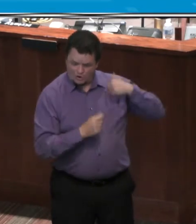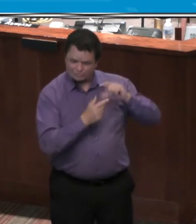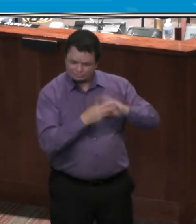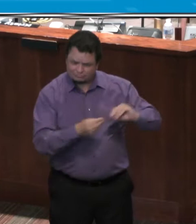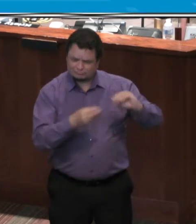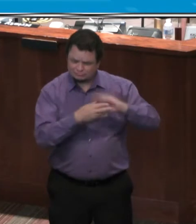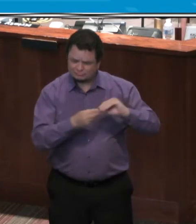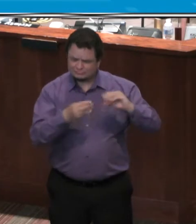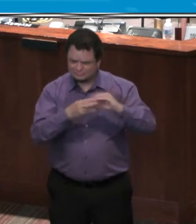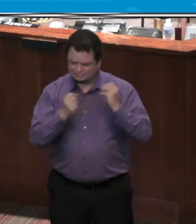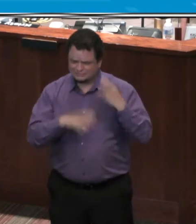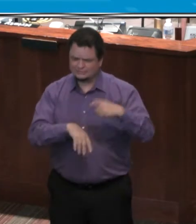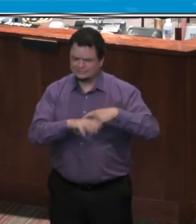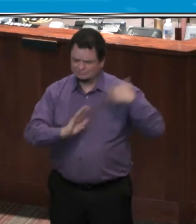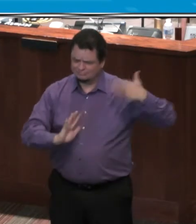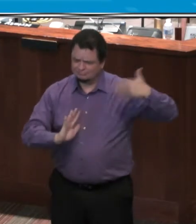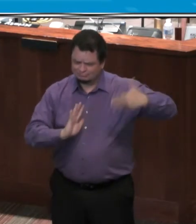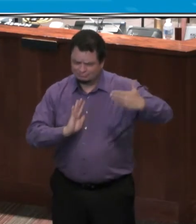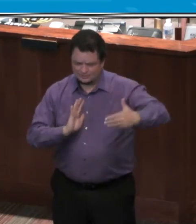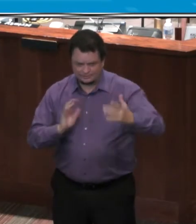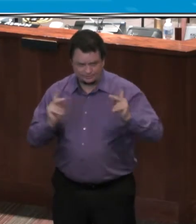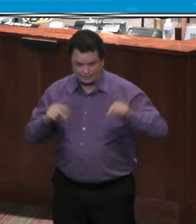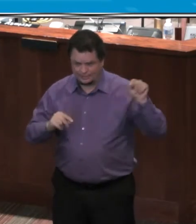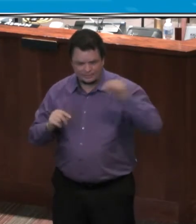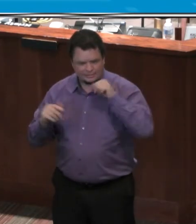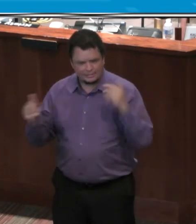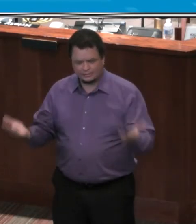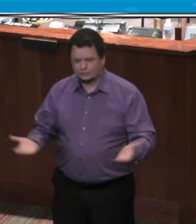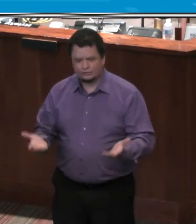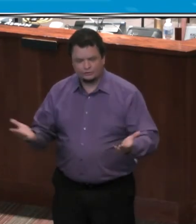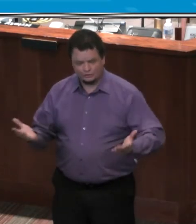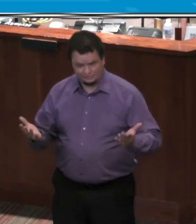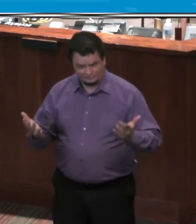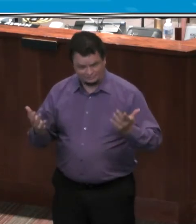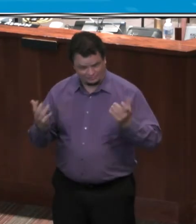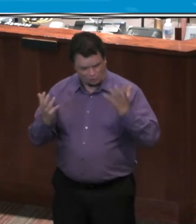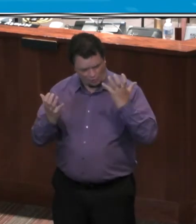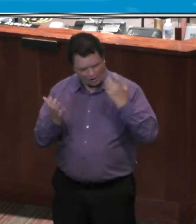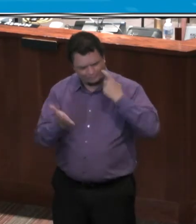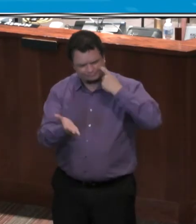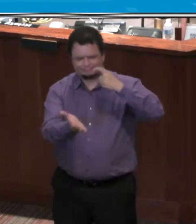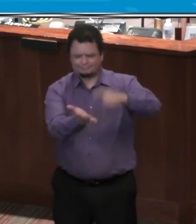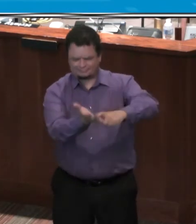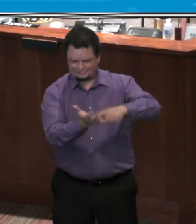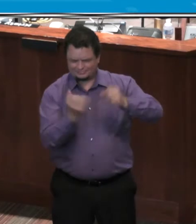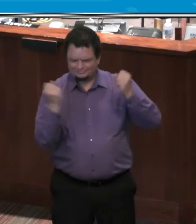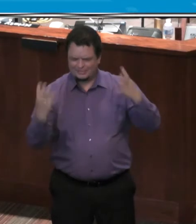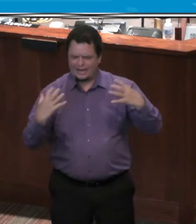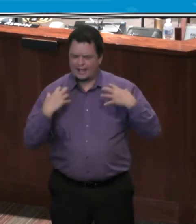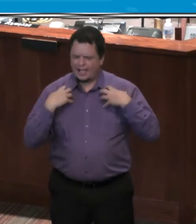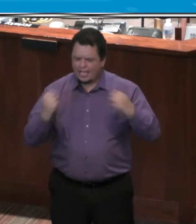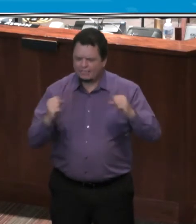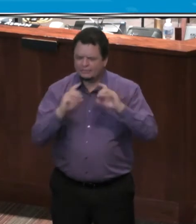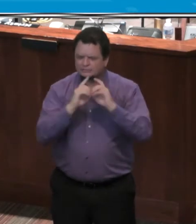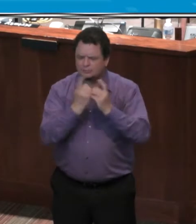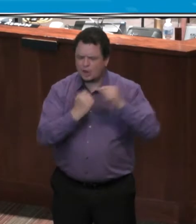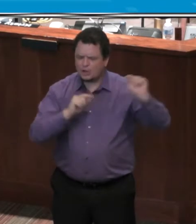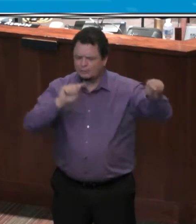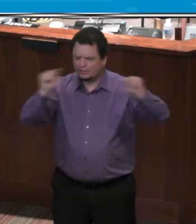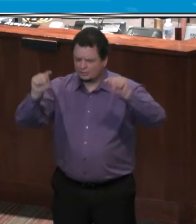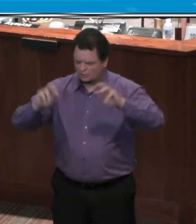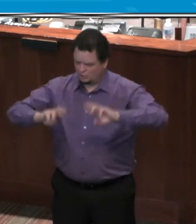that our health department was positioned and ready to perform for such a time as this,